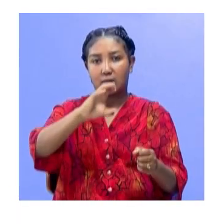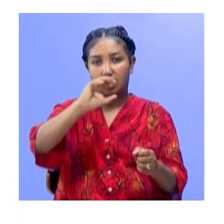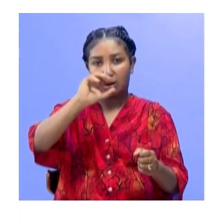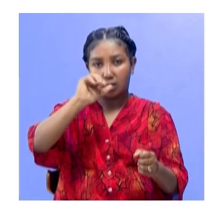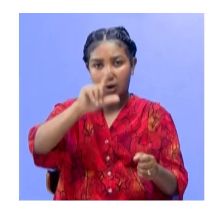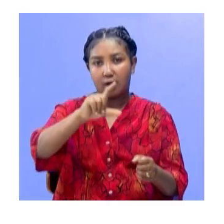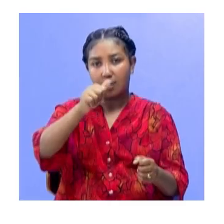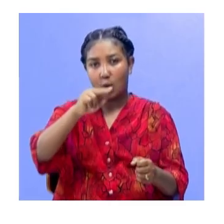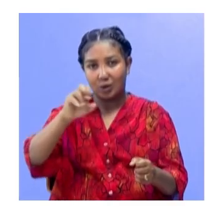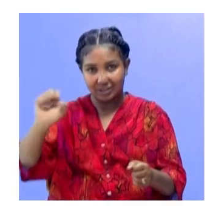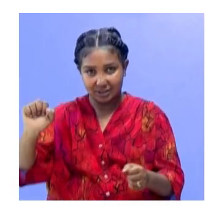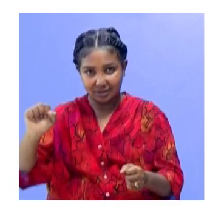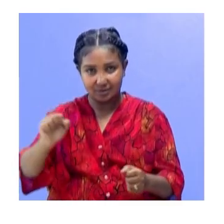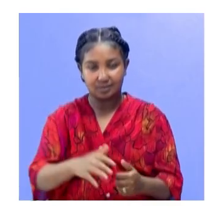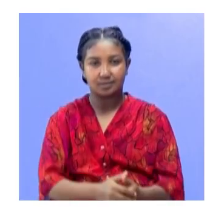clause